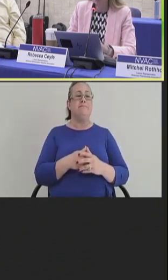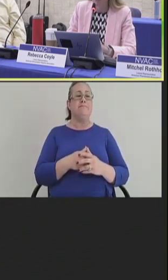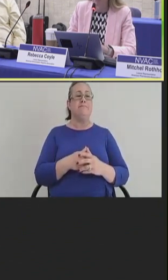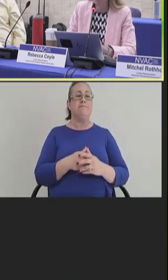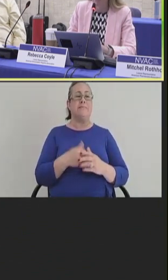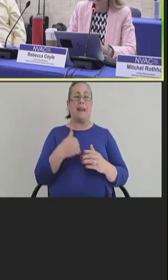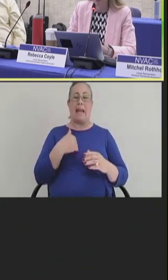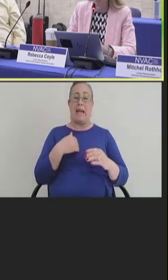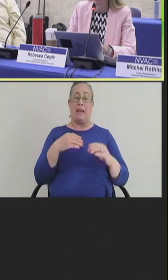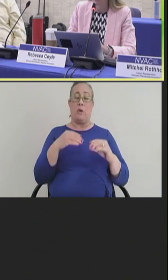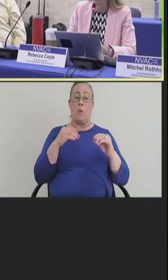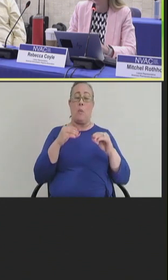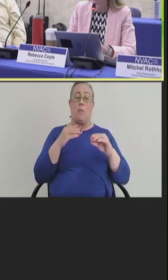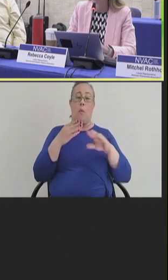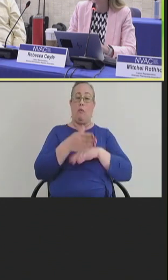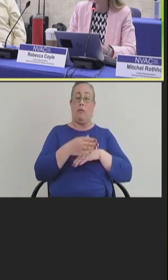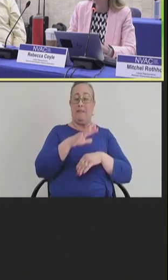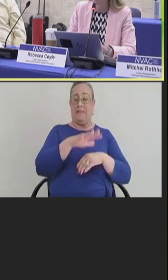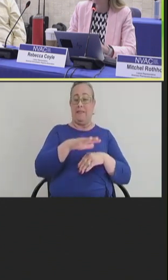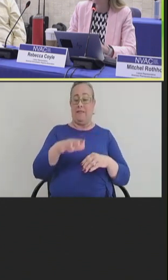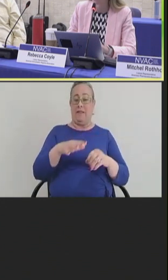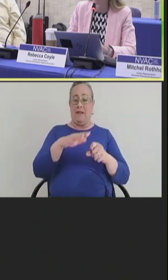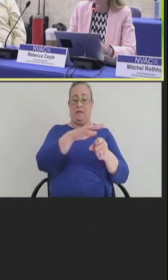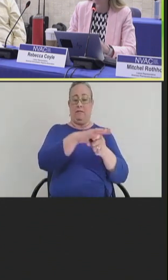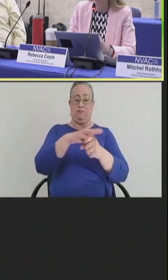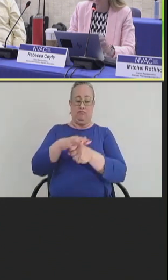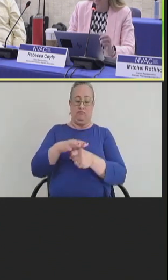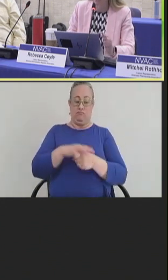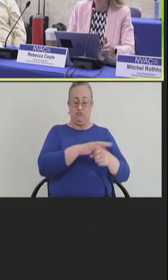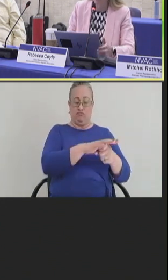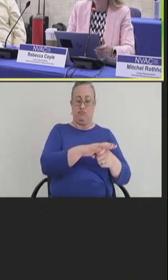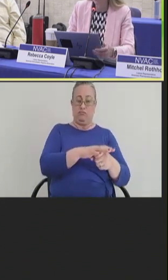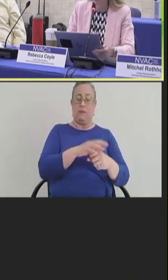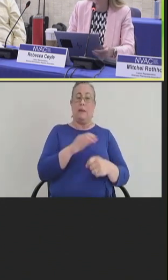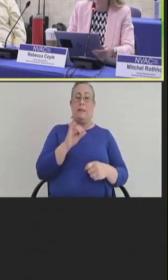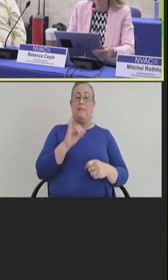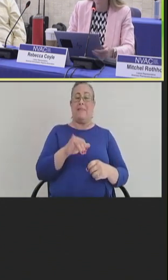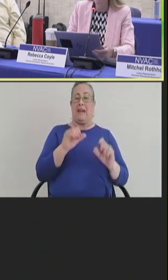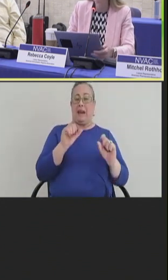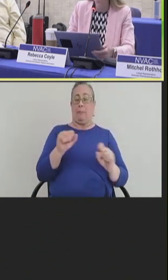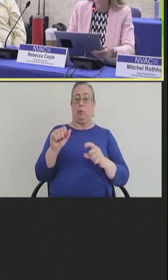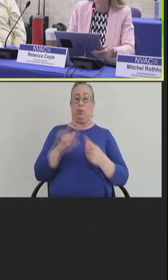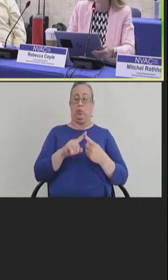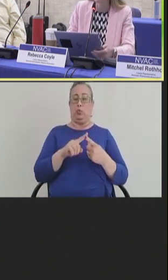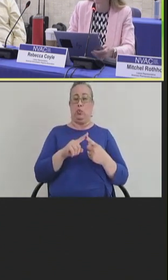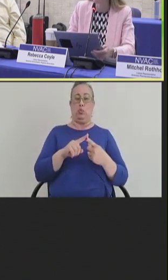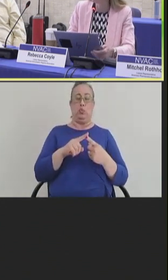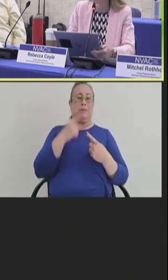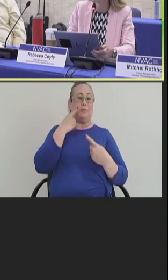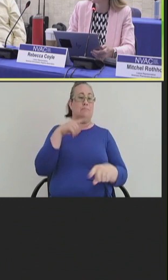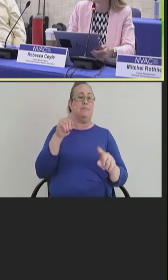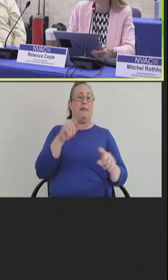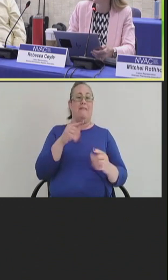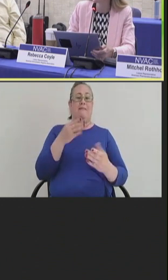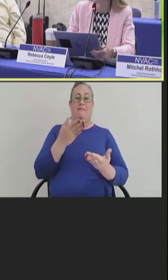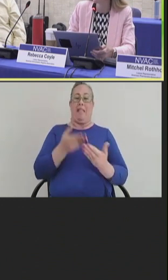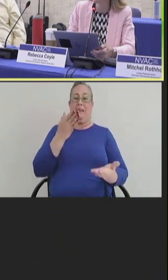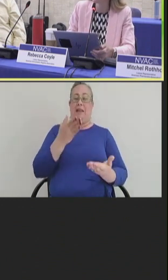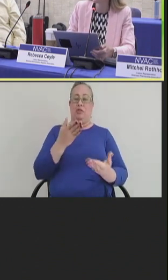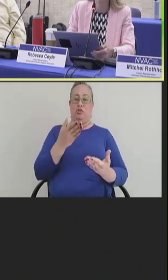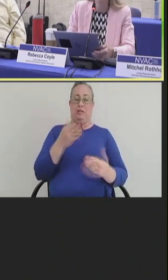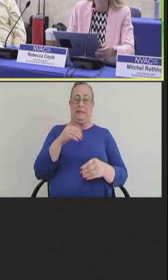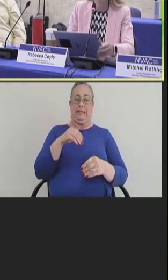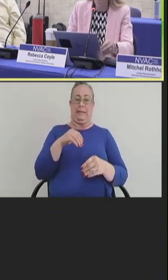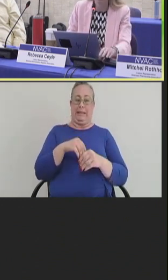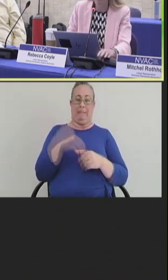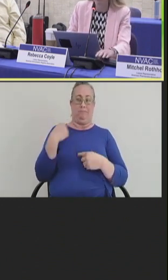over 55 different jurisdictions that were able to achieve validation in some component over the last quarter. So